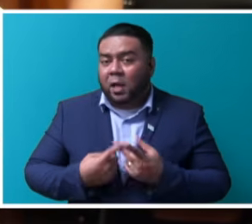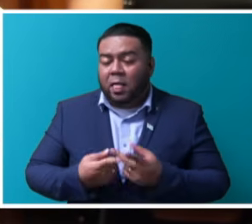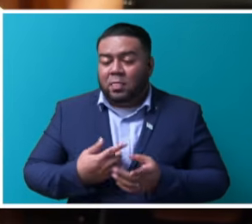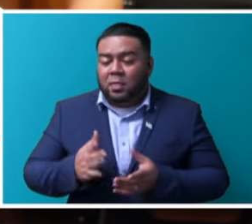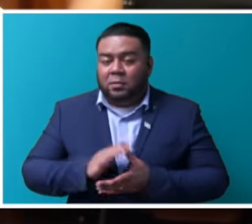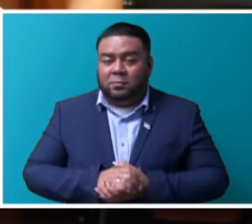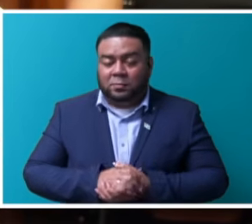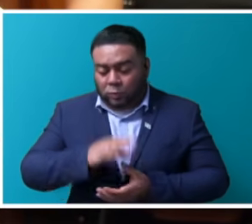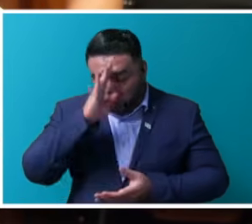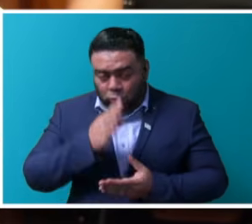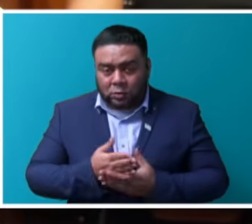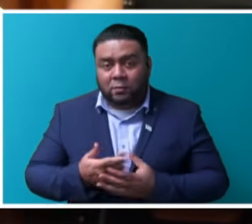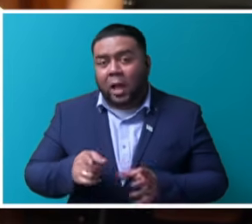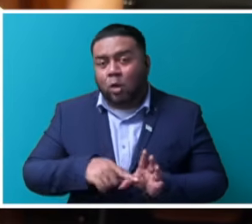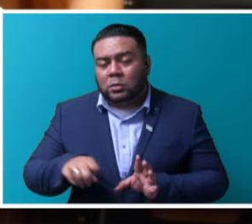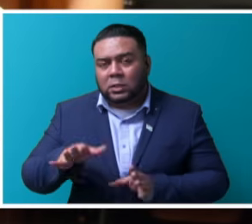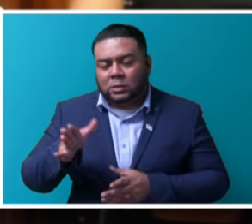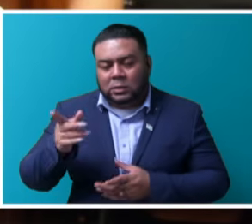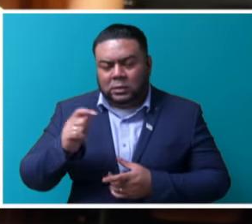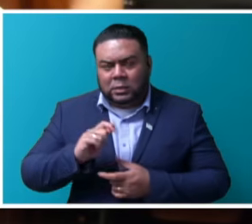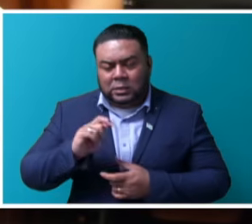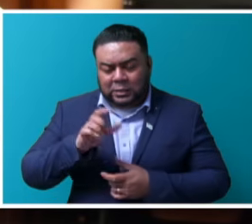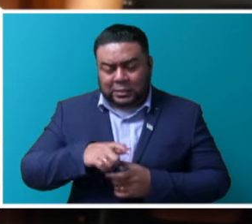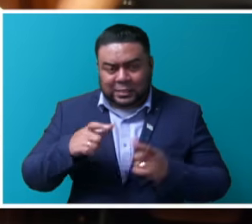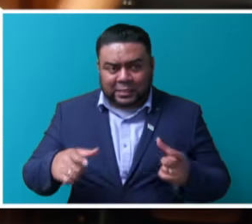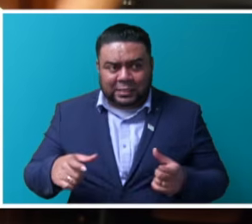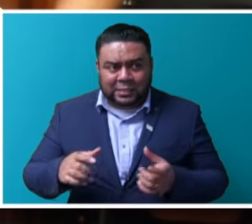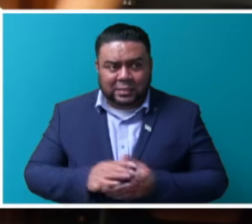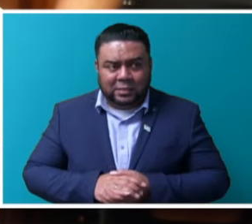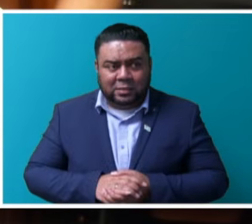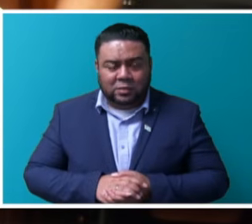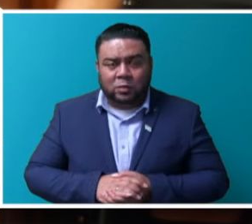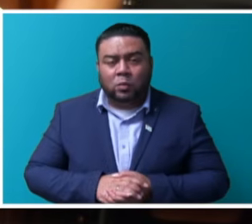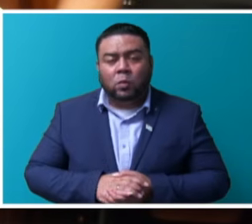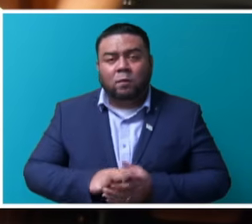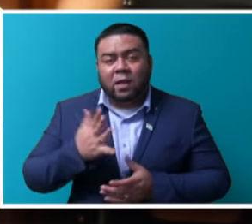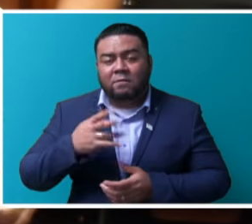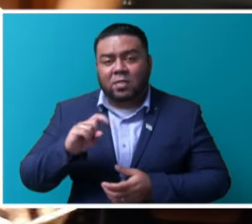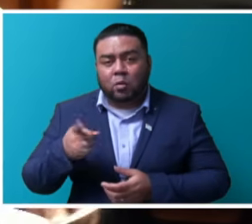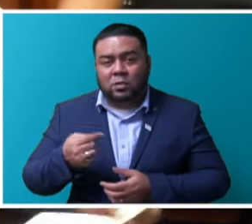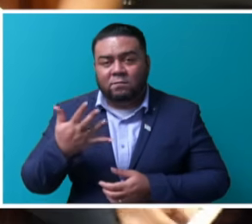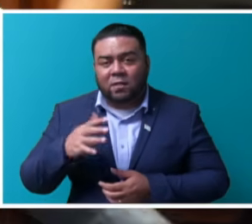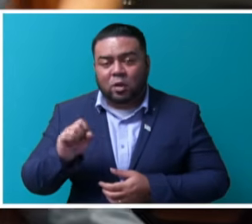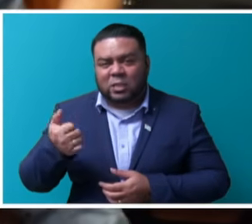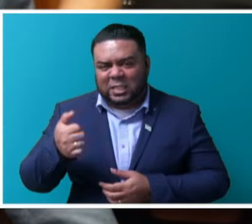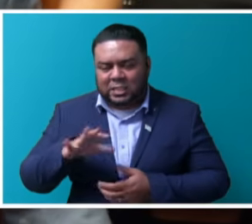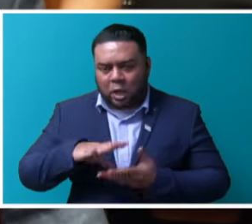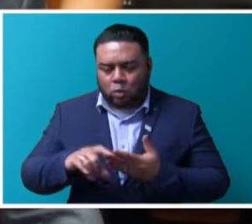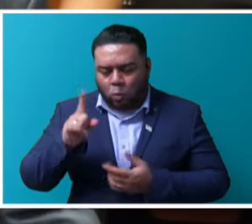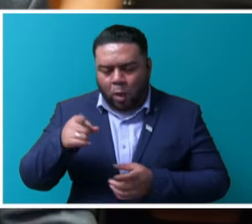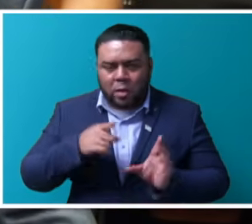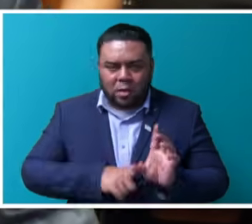schemes where students are from outside the campus city, the allowance will be increased from 5,000 per annum to $5,600 per